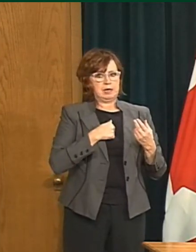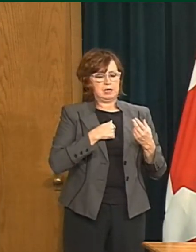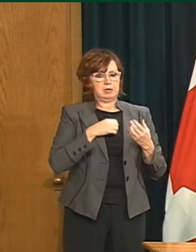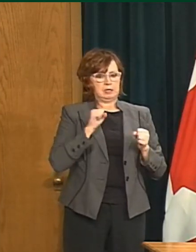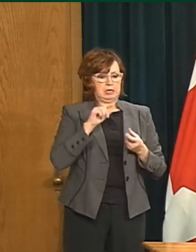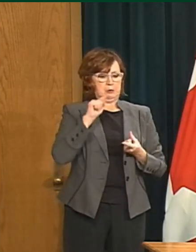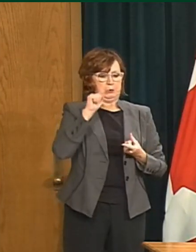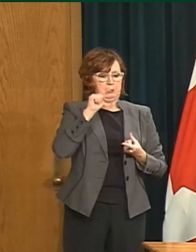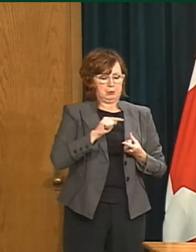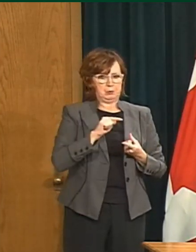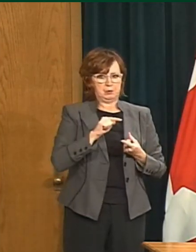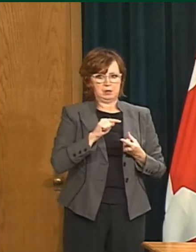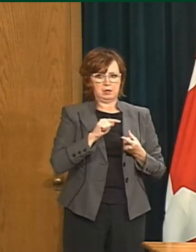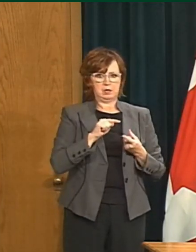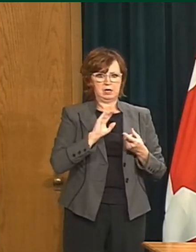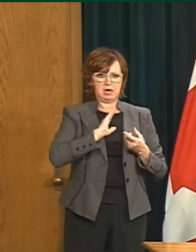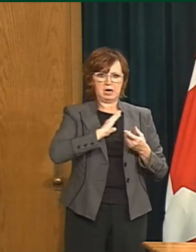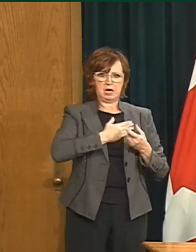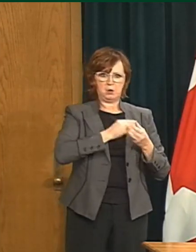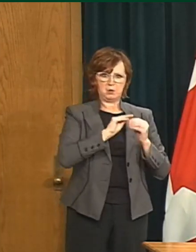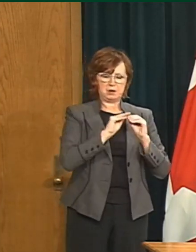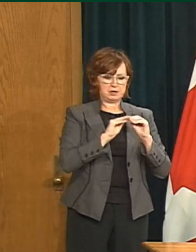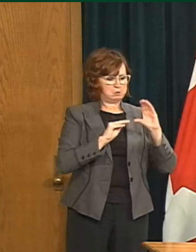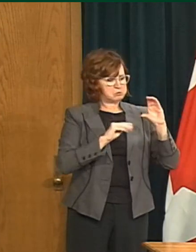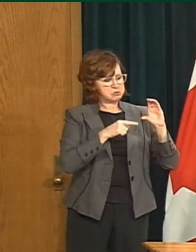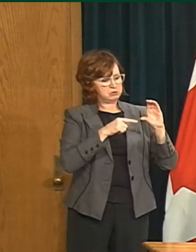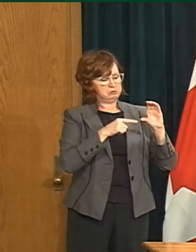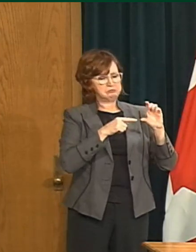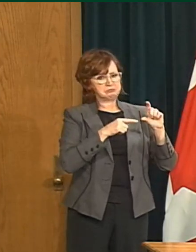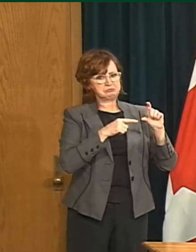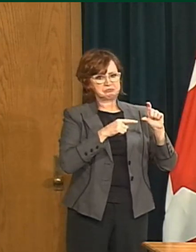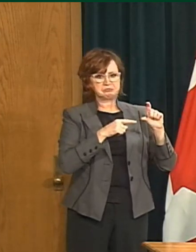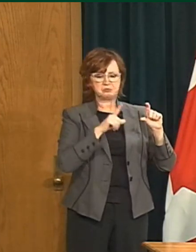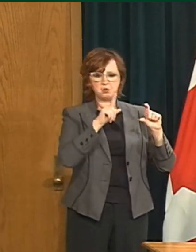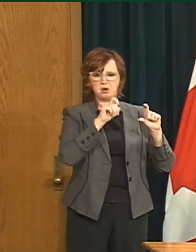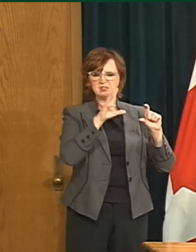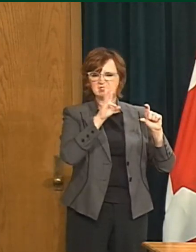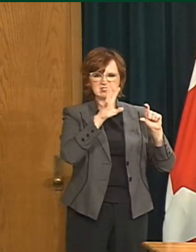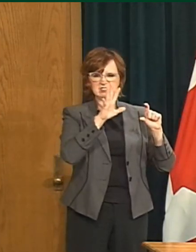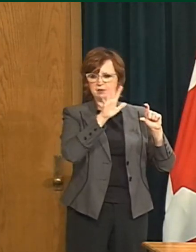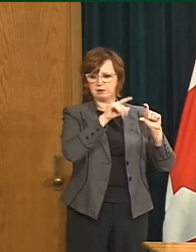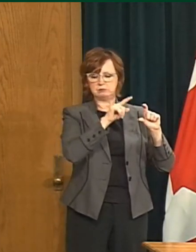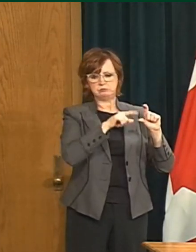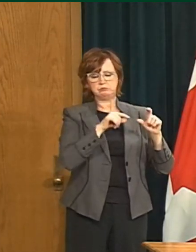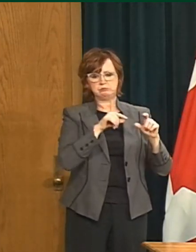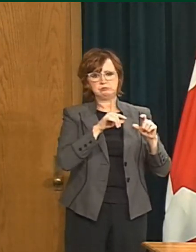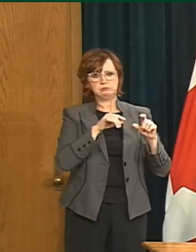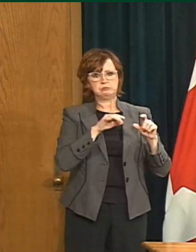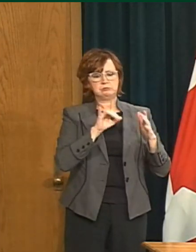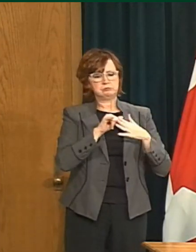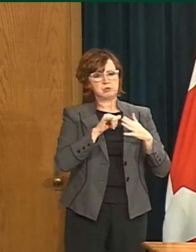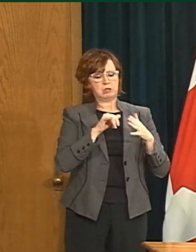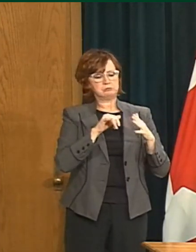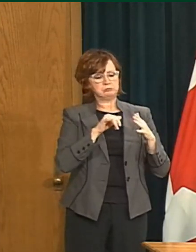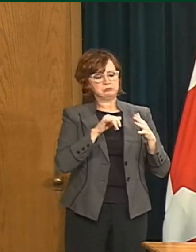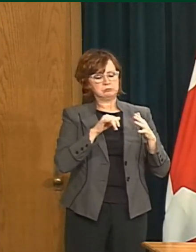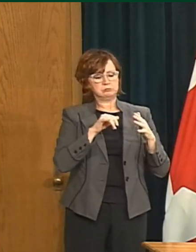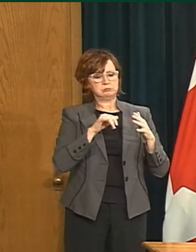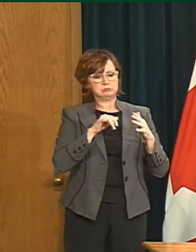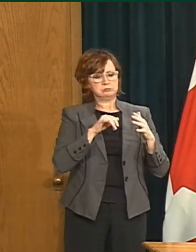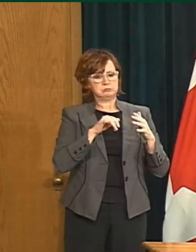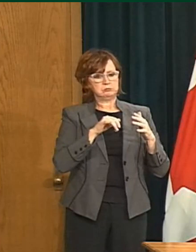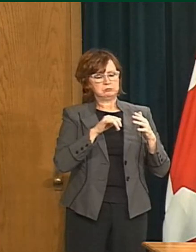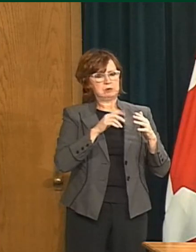in terms of rates per capita, but the curve is still flat. And on our website, you can see our cumulative cases, but our cases per day are still